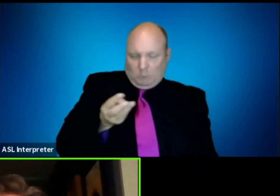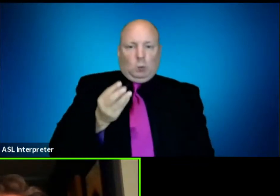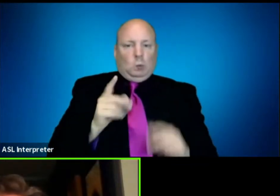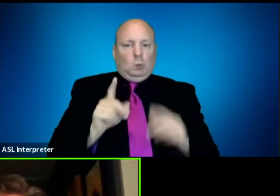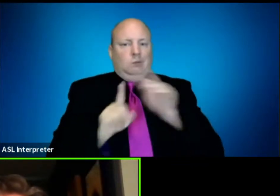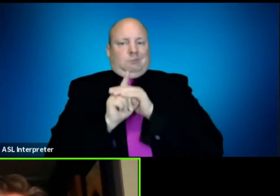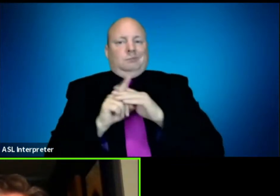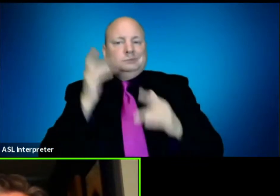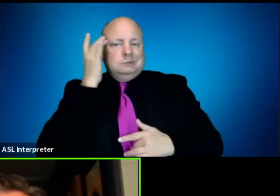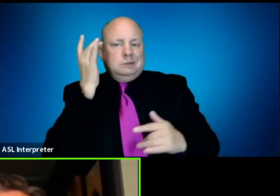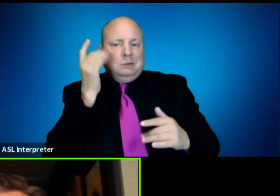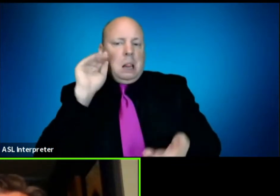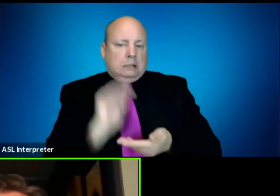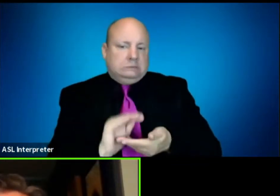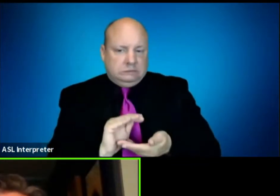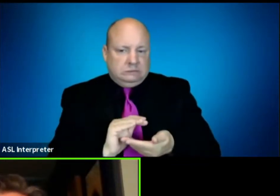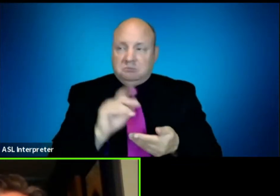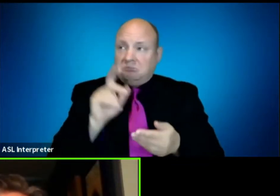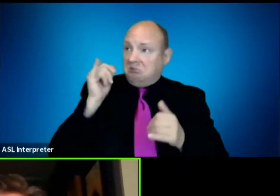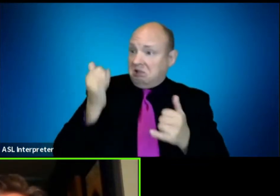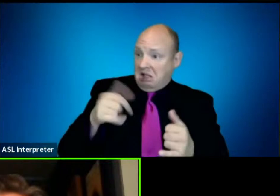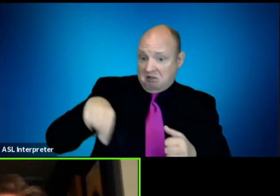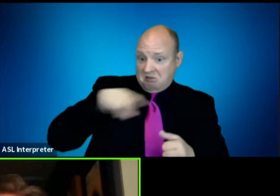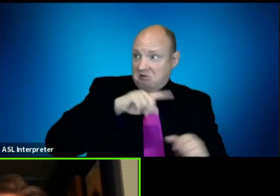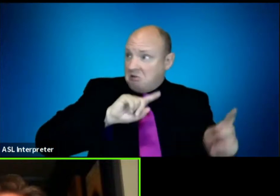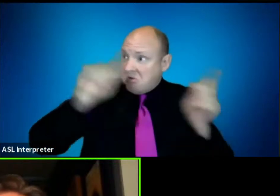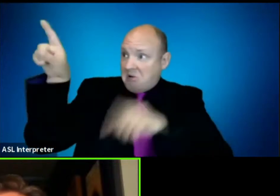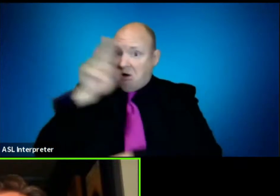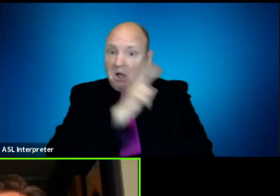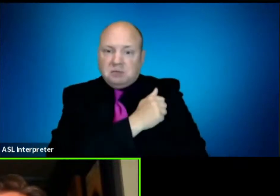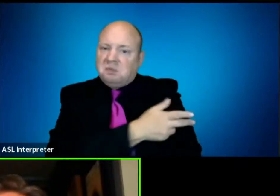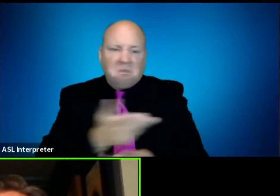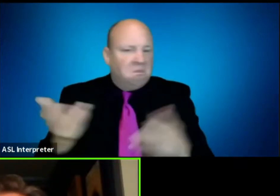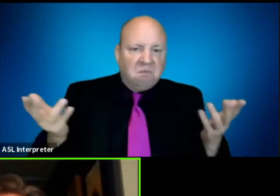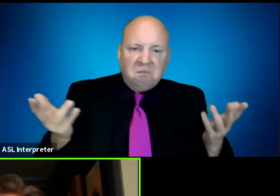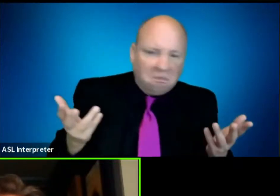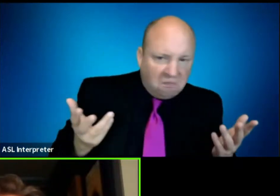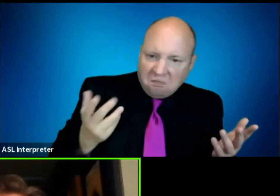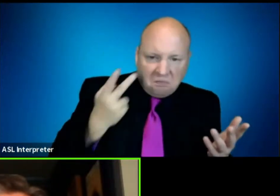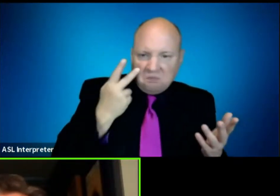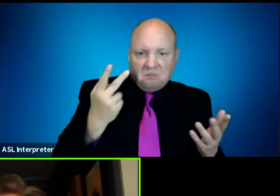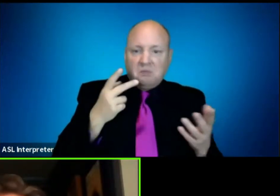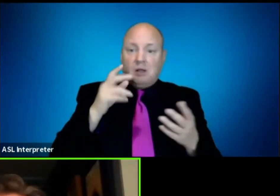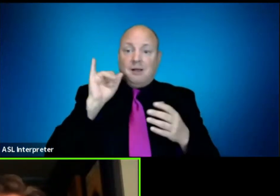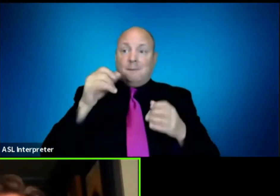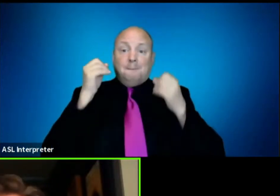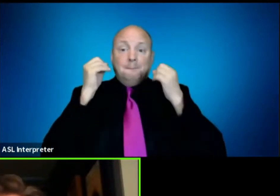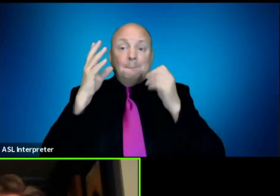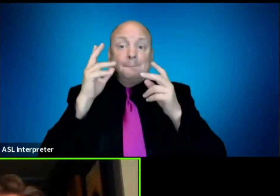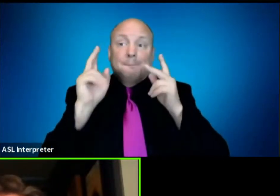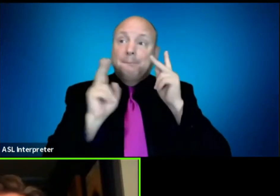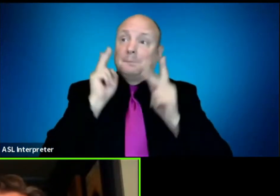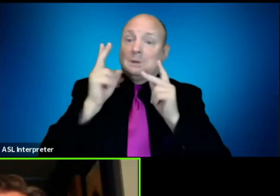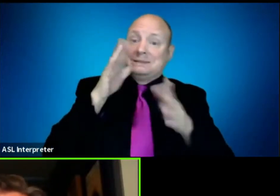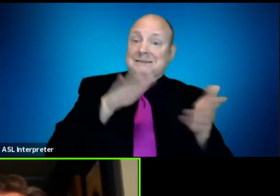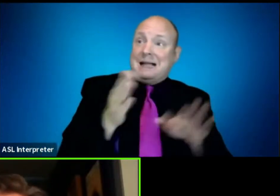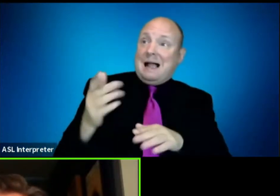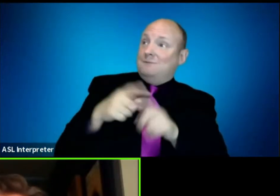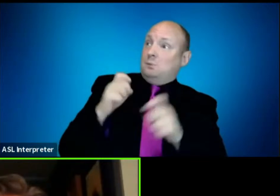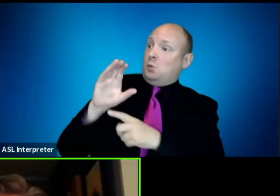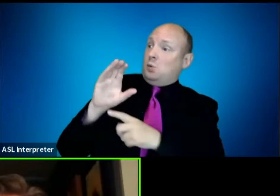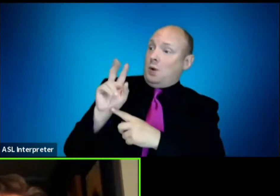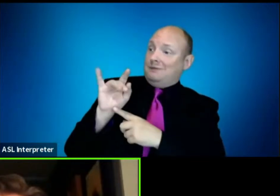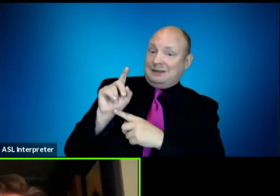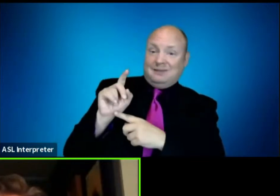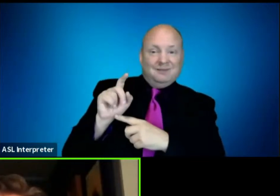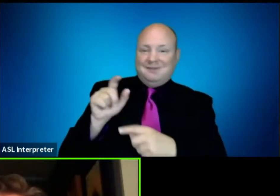not vaccinated. The people who are dying from COVID right now are not vaccinated, with very rare exception. So the